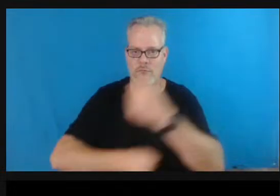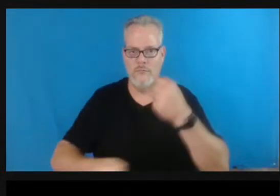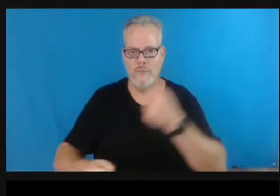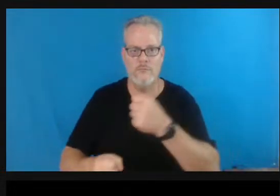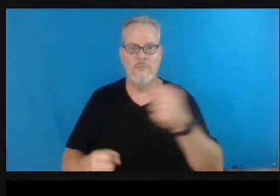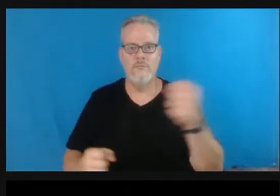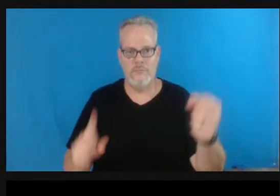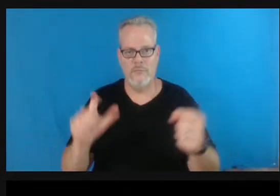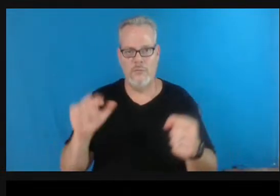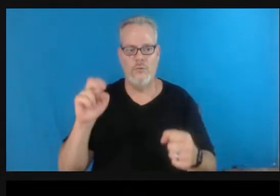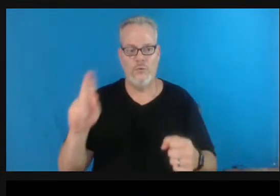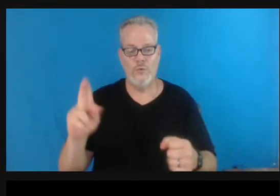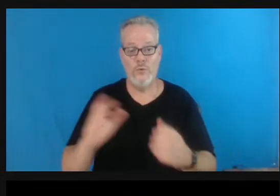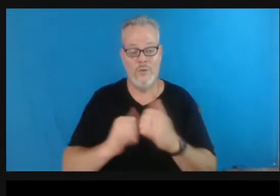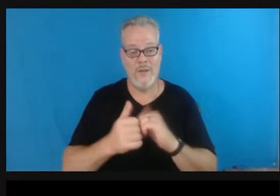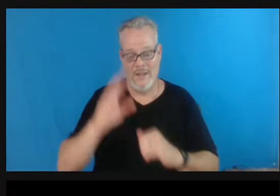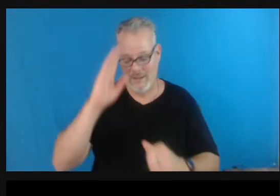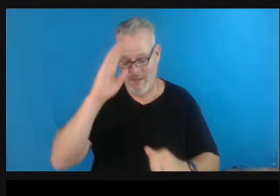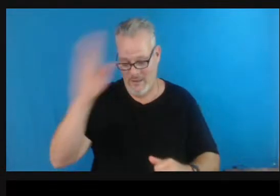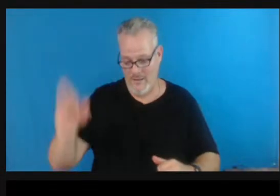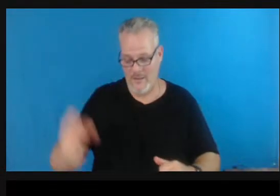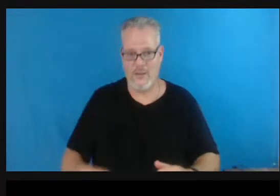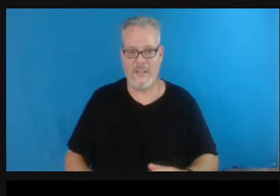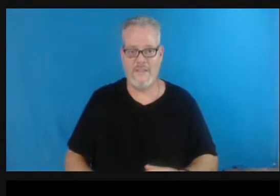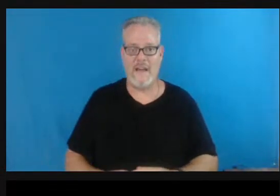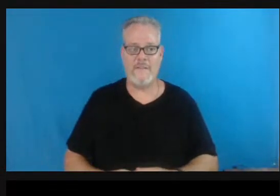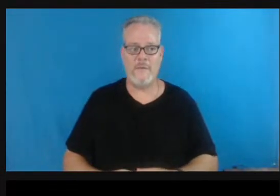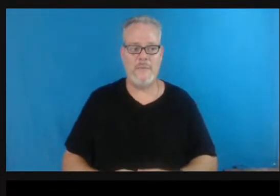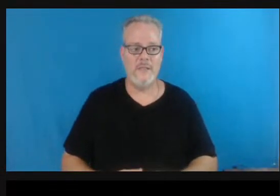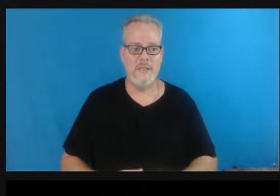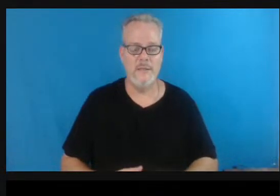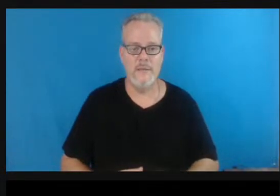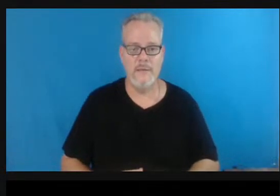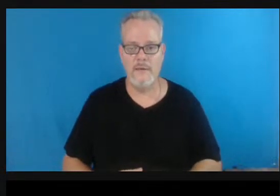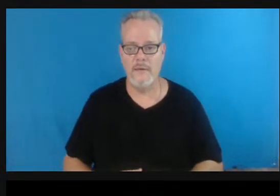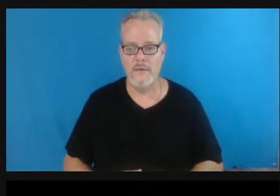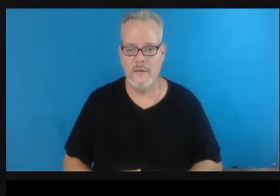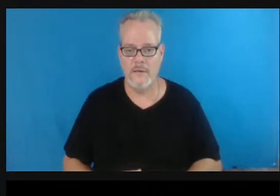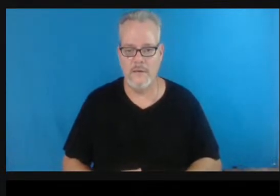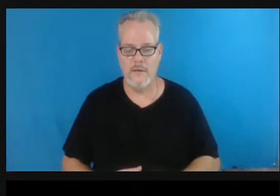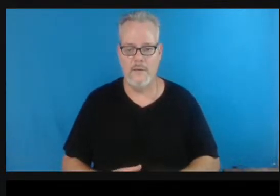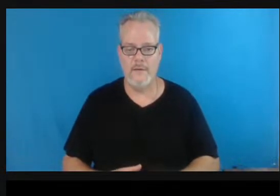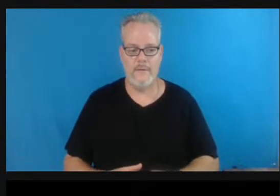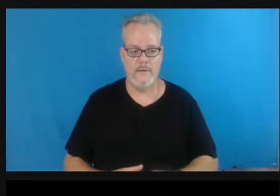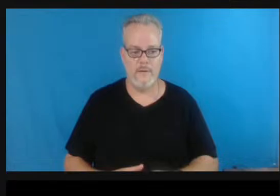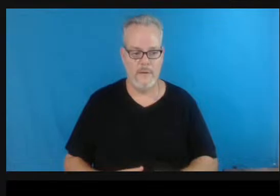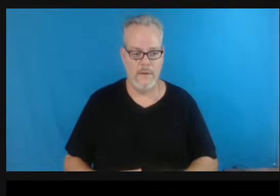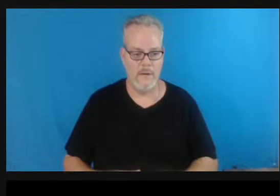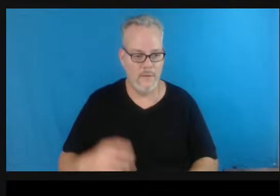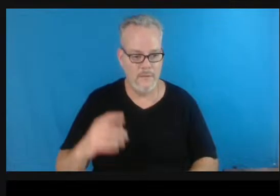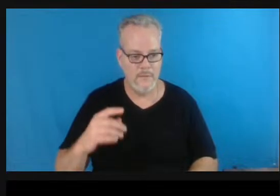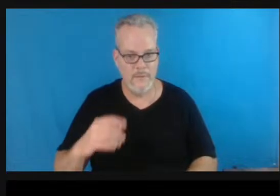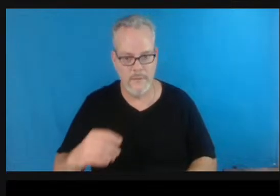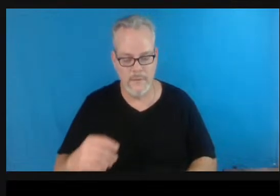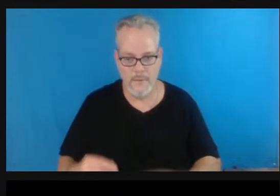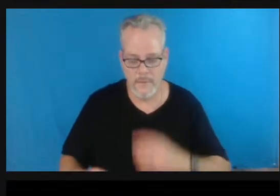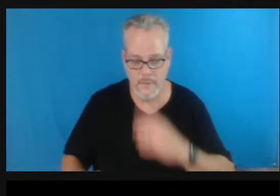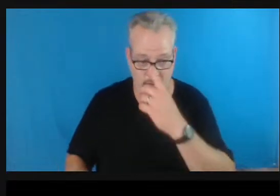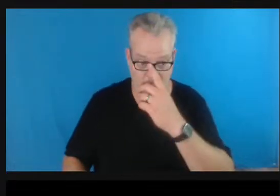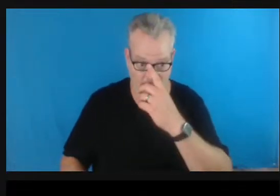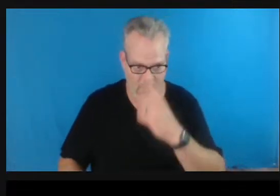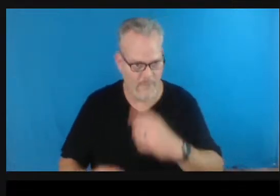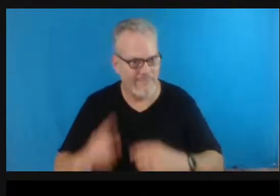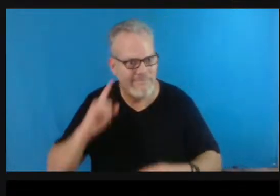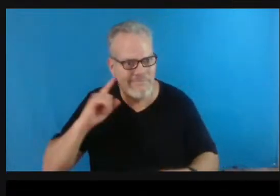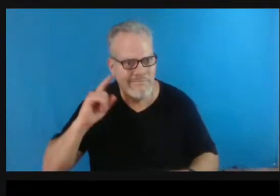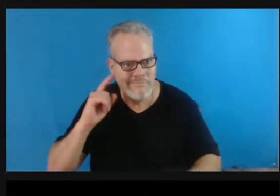How you doing, Lou? Hey, had a busy day, huh? Yep, big day. All right, let's jump right into this tonight, and we'll talk